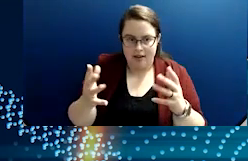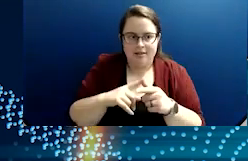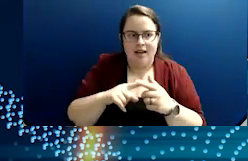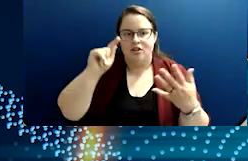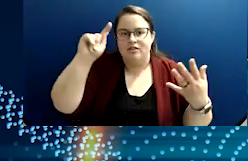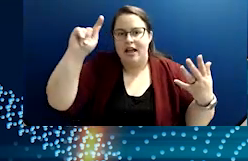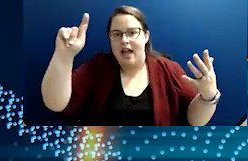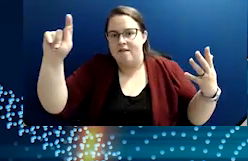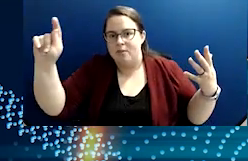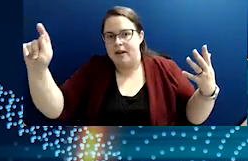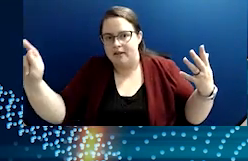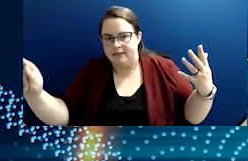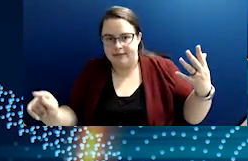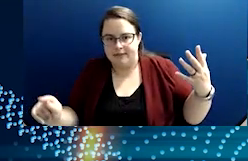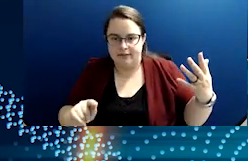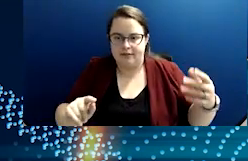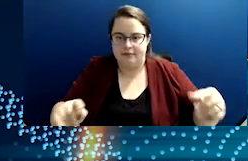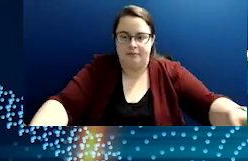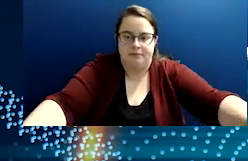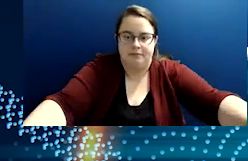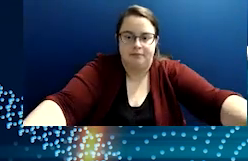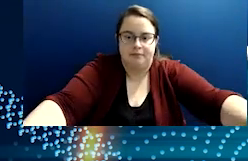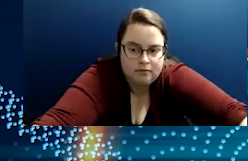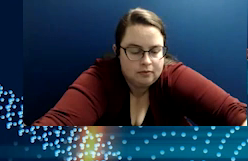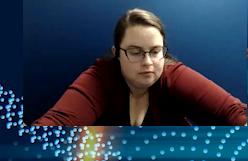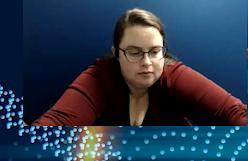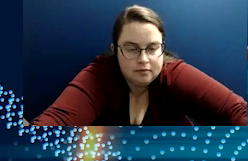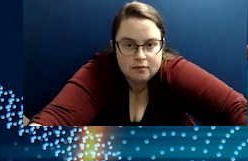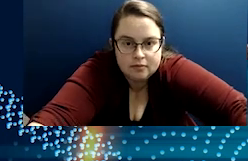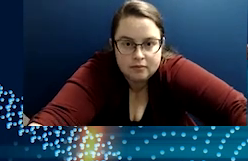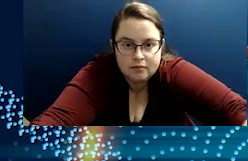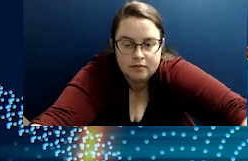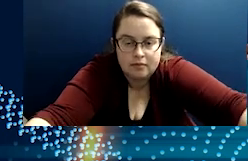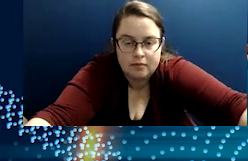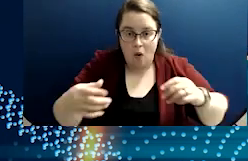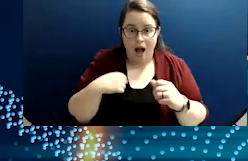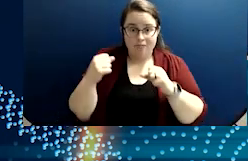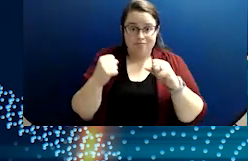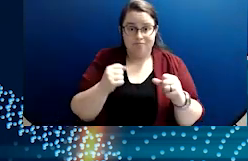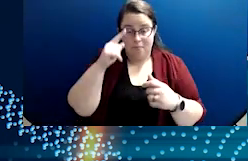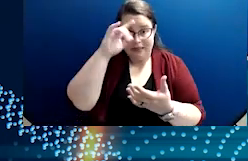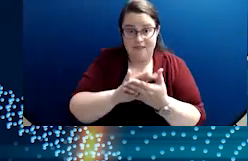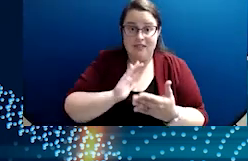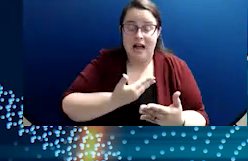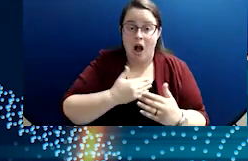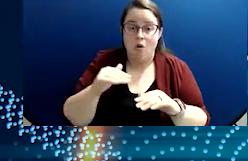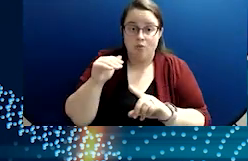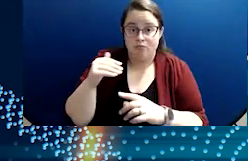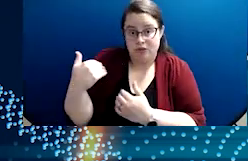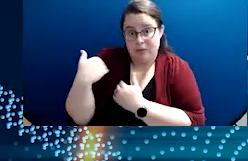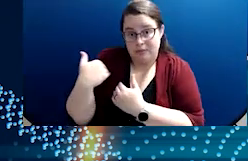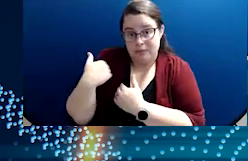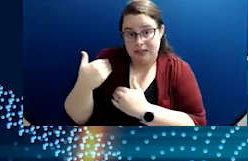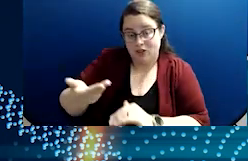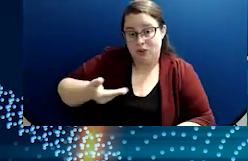else. Okay. So I do very strongly believe that it is our responsibility to introduce